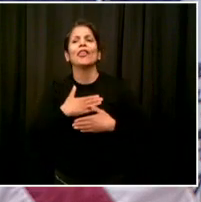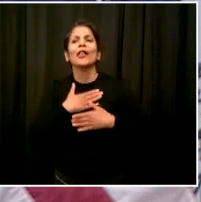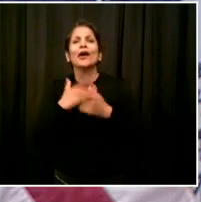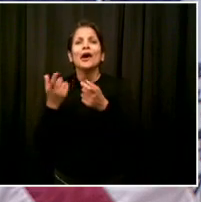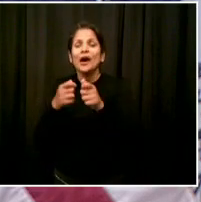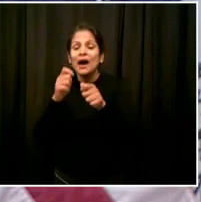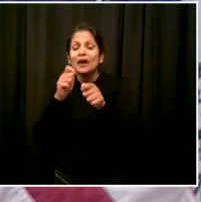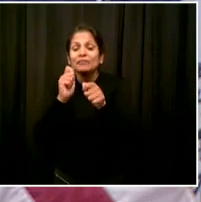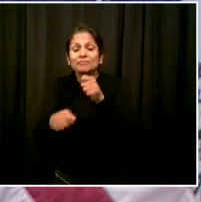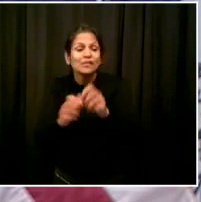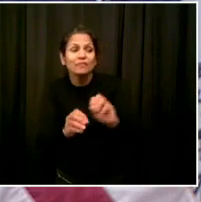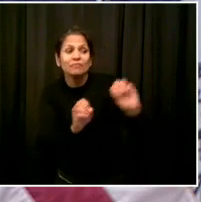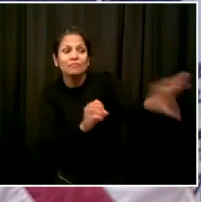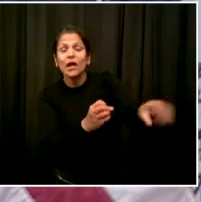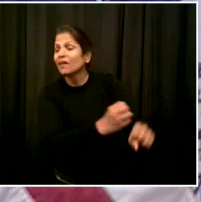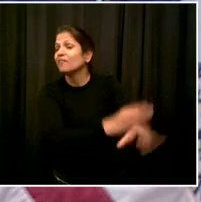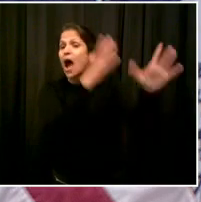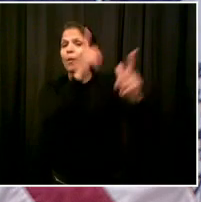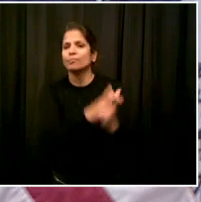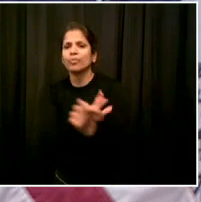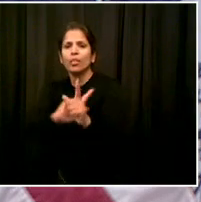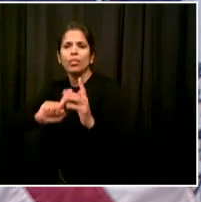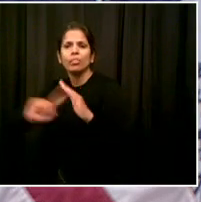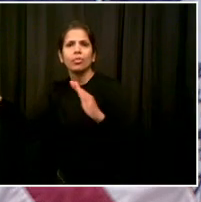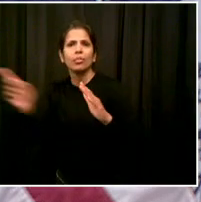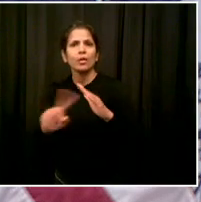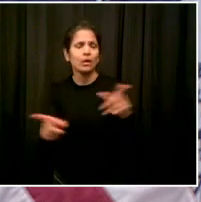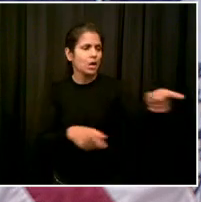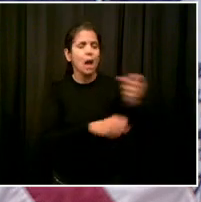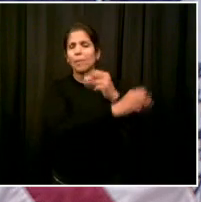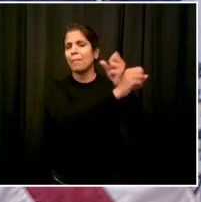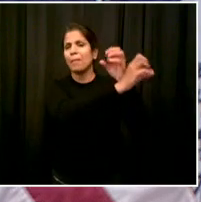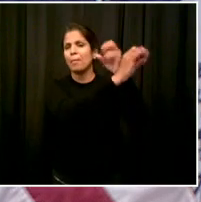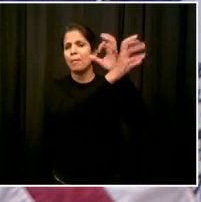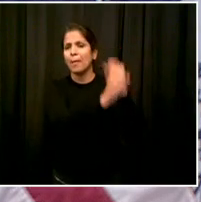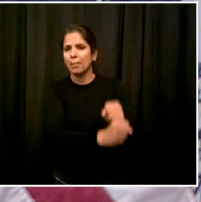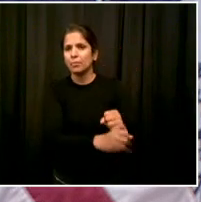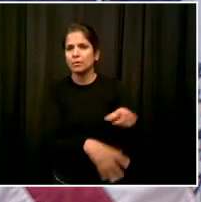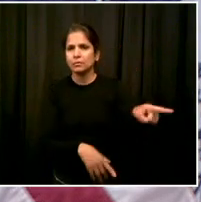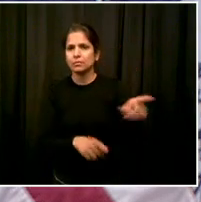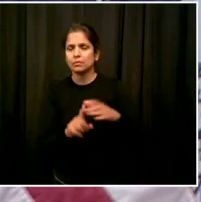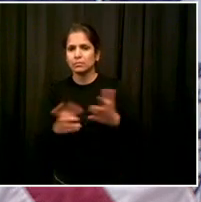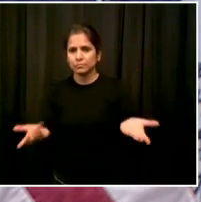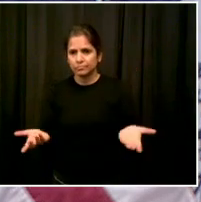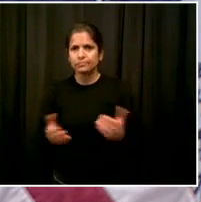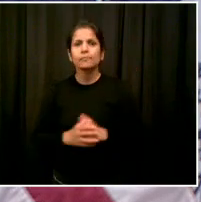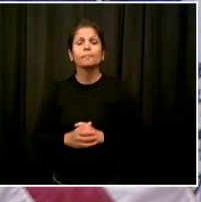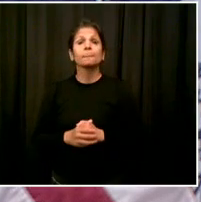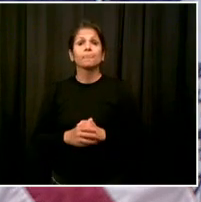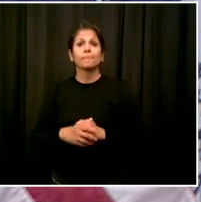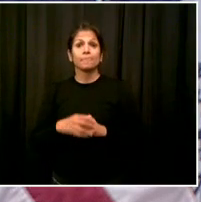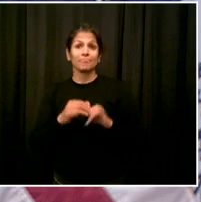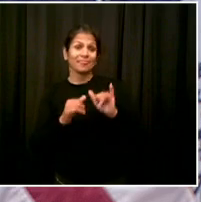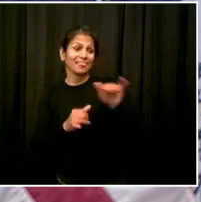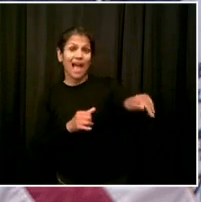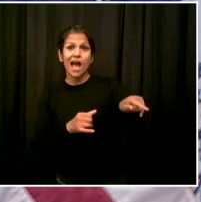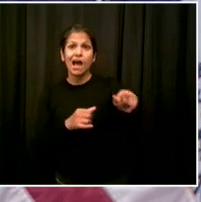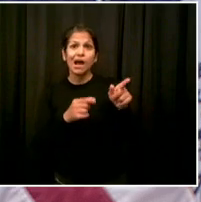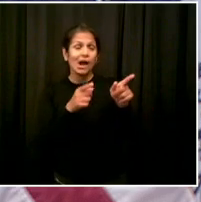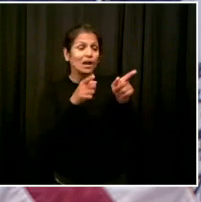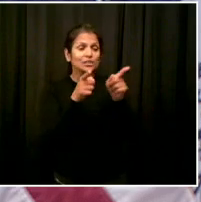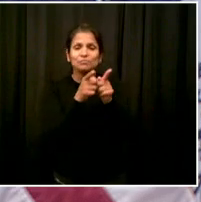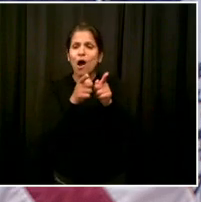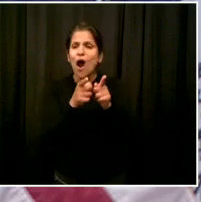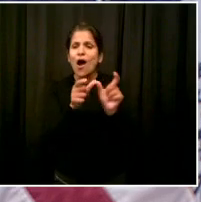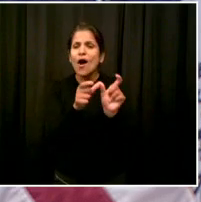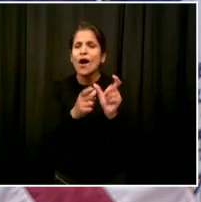should call 311. Absolutely. If they think something is an immediate matter of life and death, as always, call 911. I don't accept this